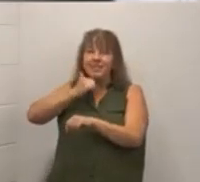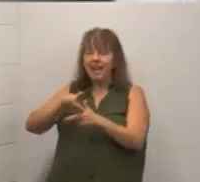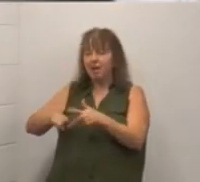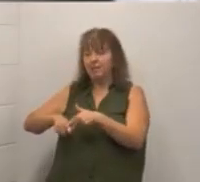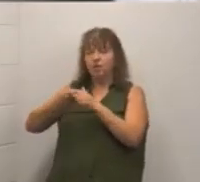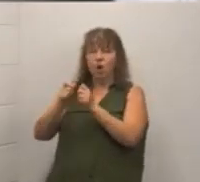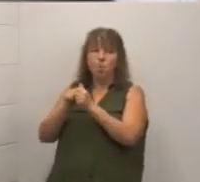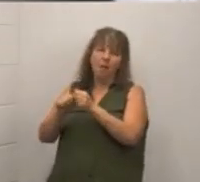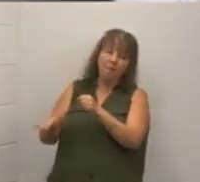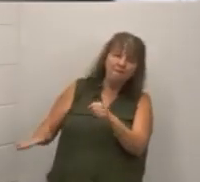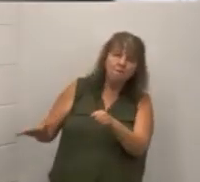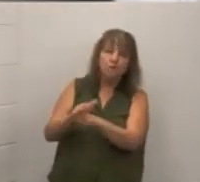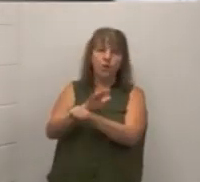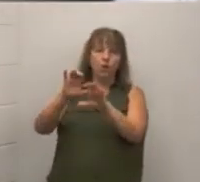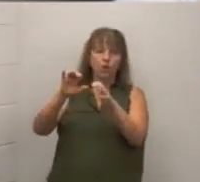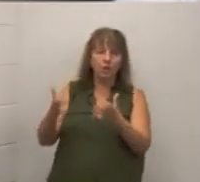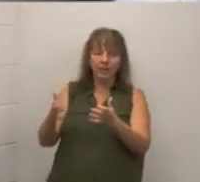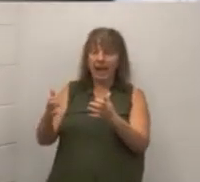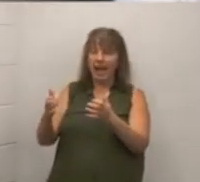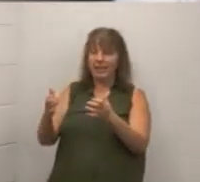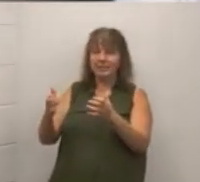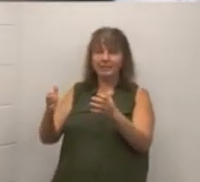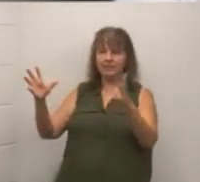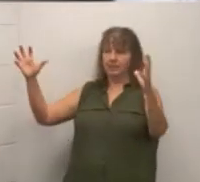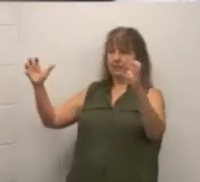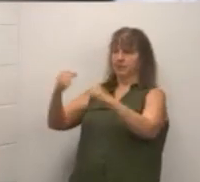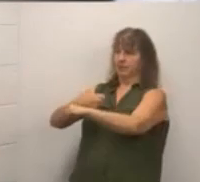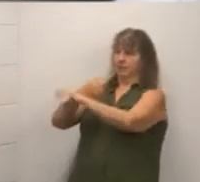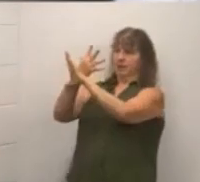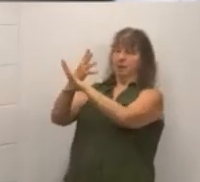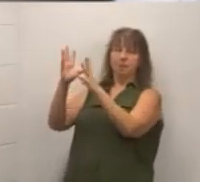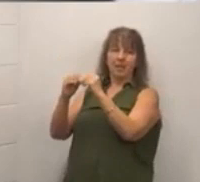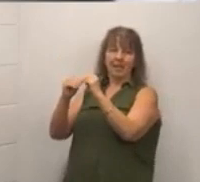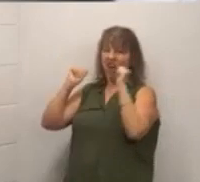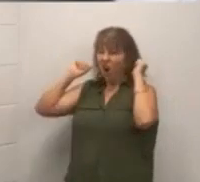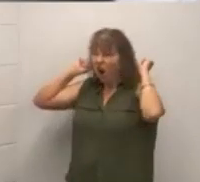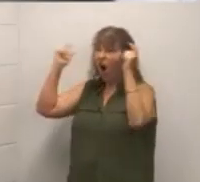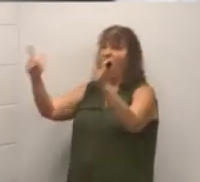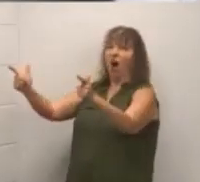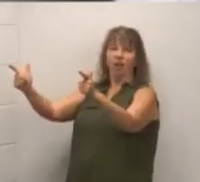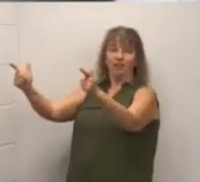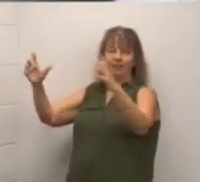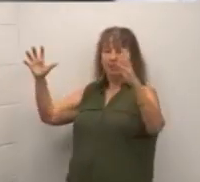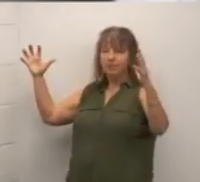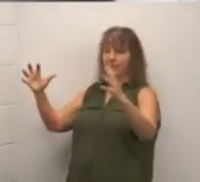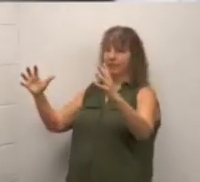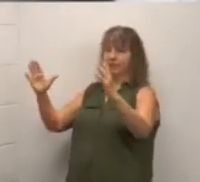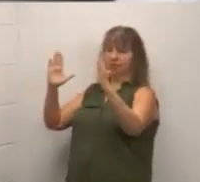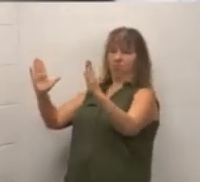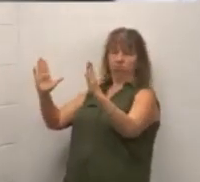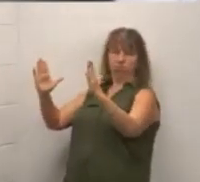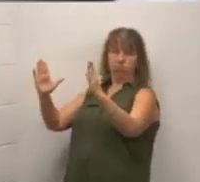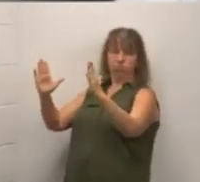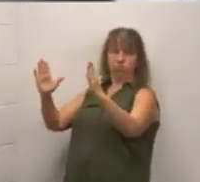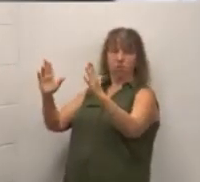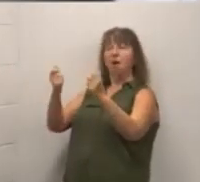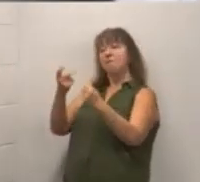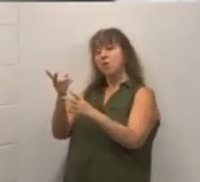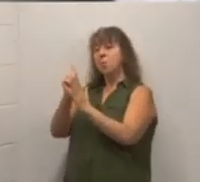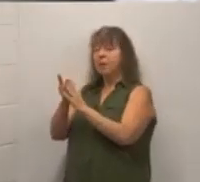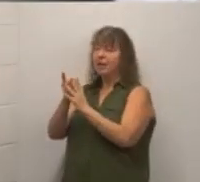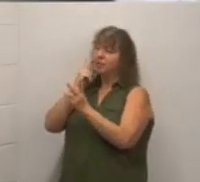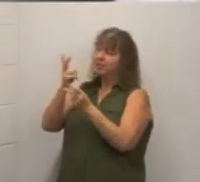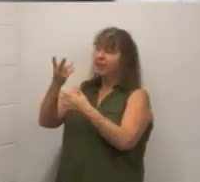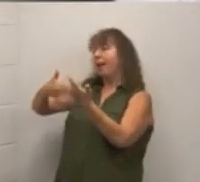with a full class synchronous community meeting experience so that all of the children and teachers are together for a few minutes